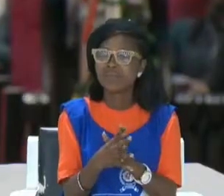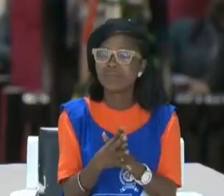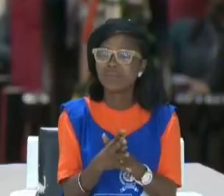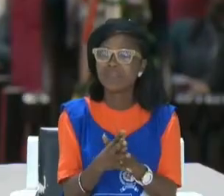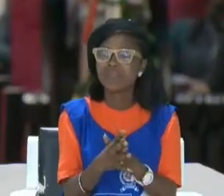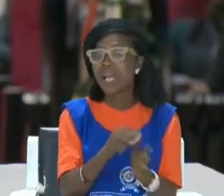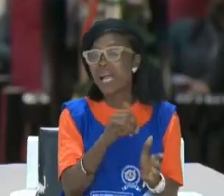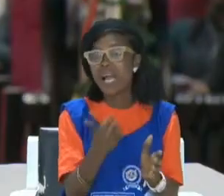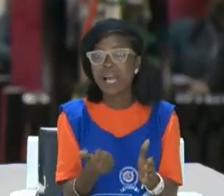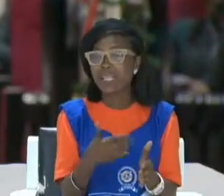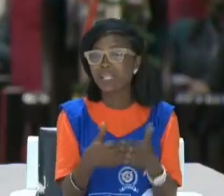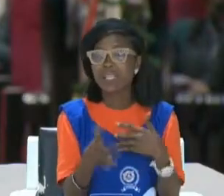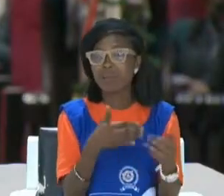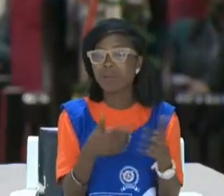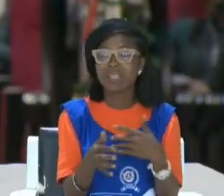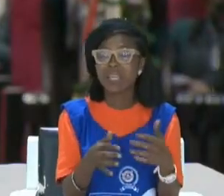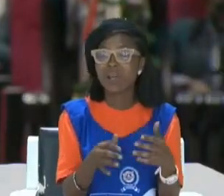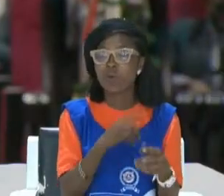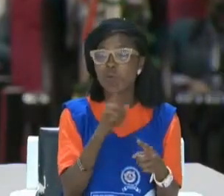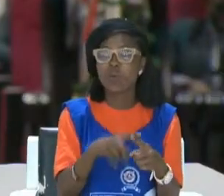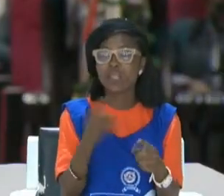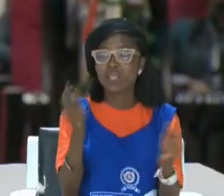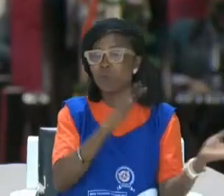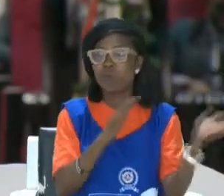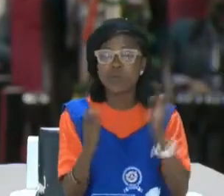Another case, when the wind blew,